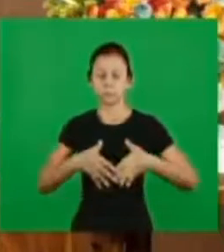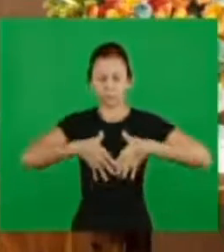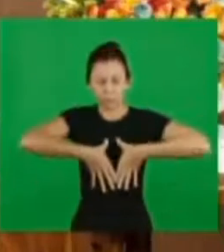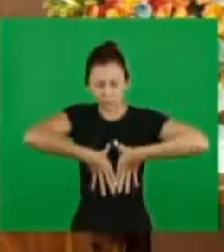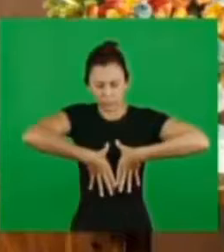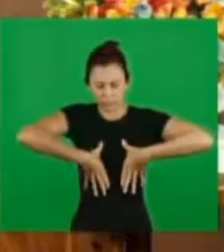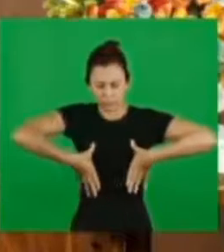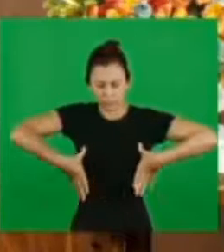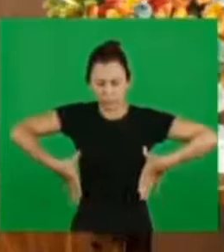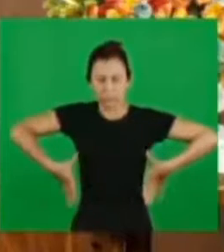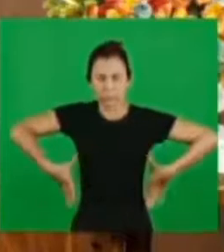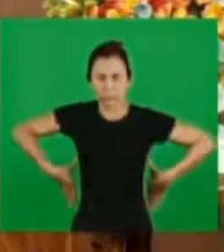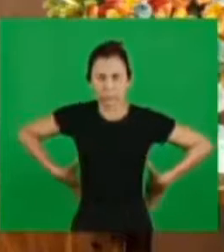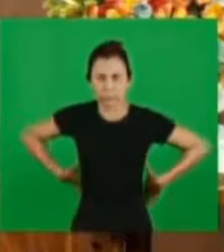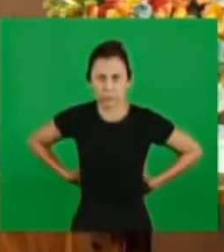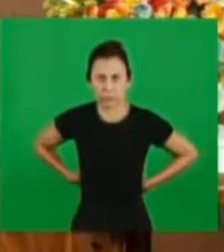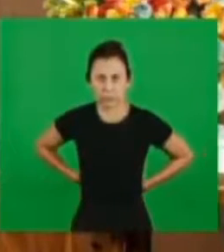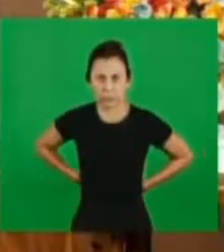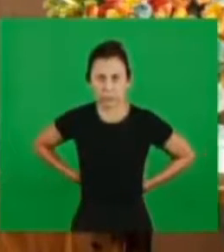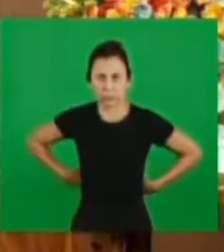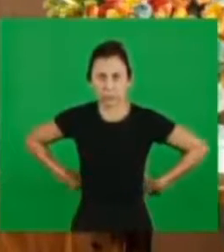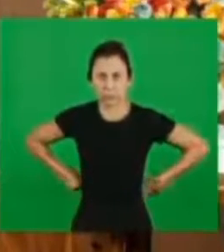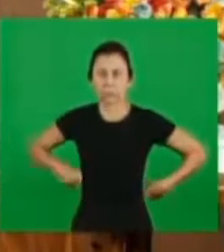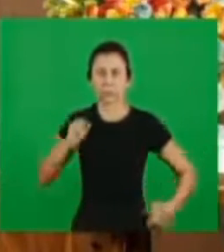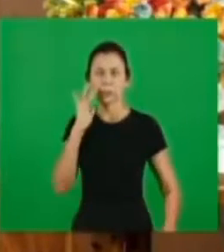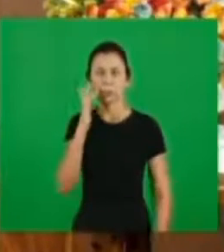with a golden band.